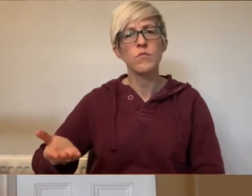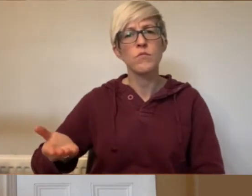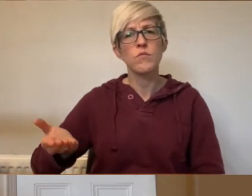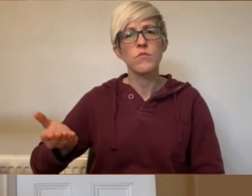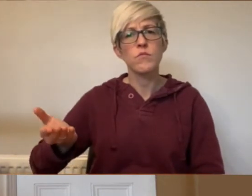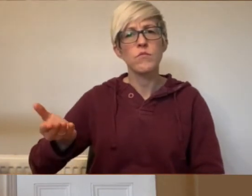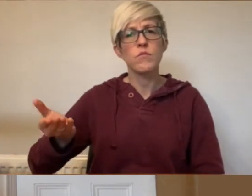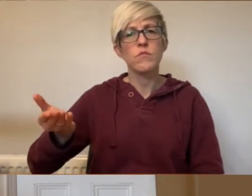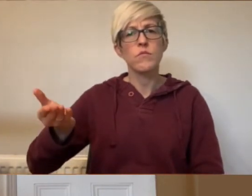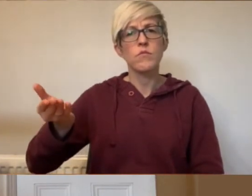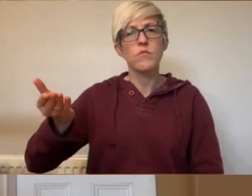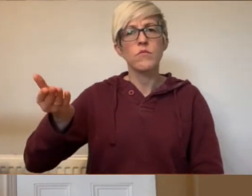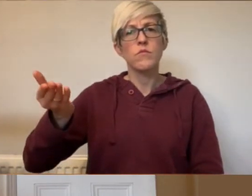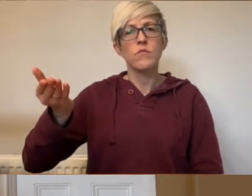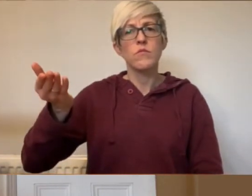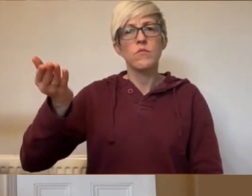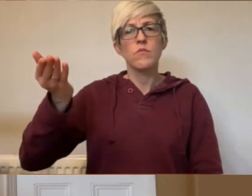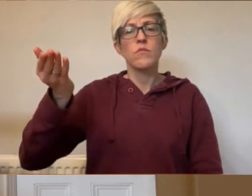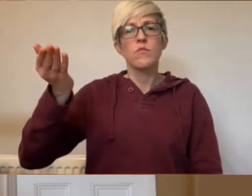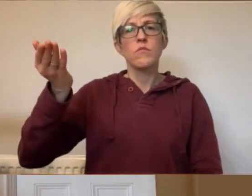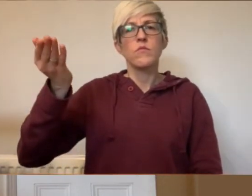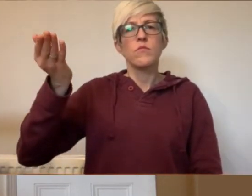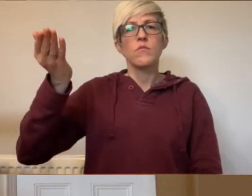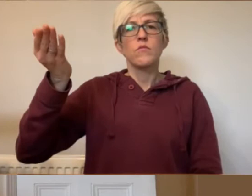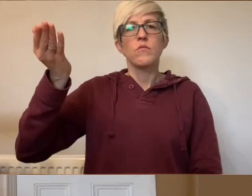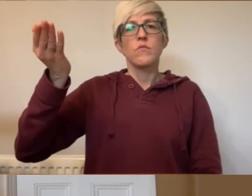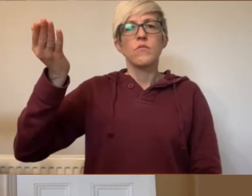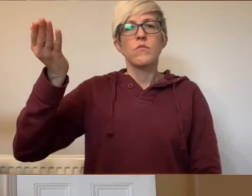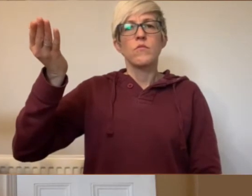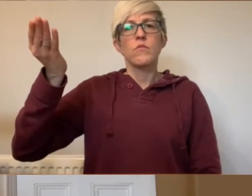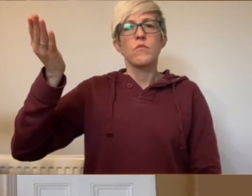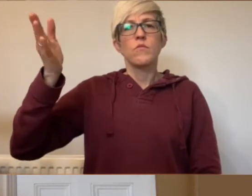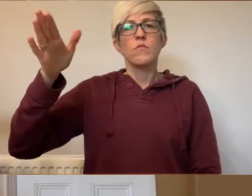So just gently watching my hand as you breathe in.